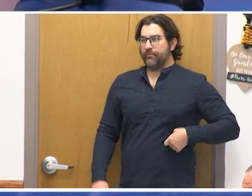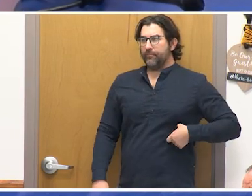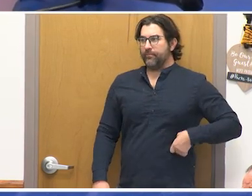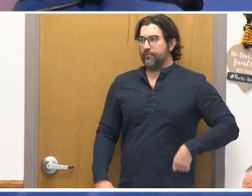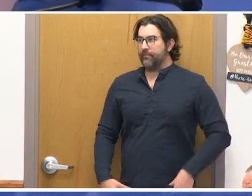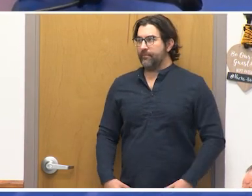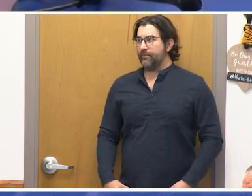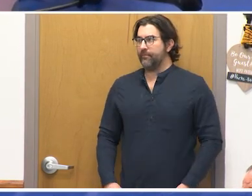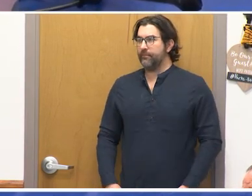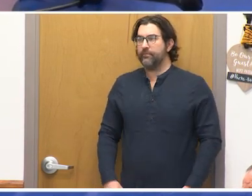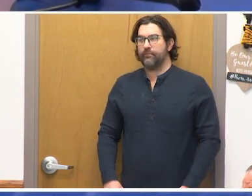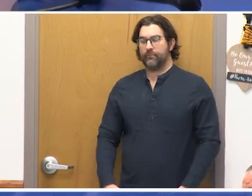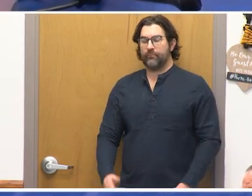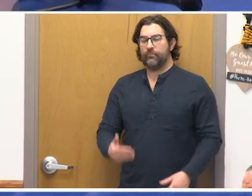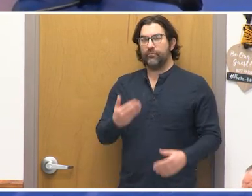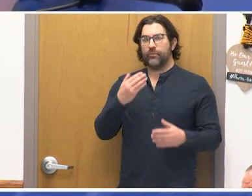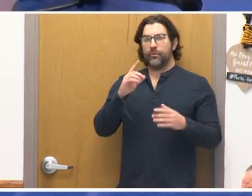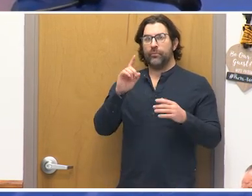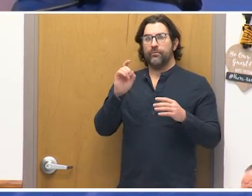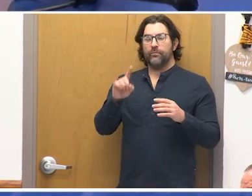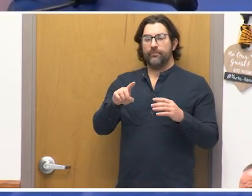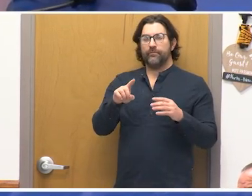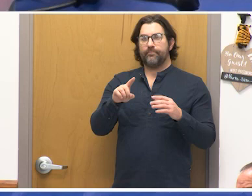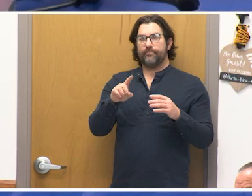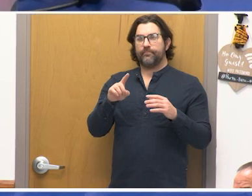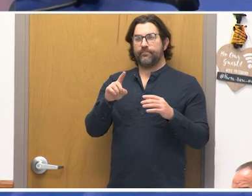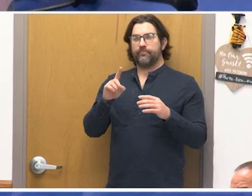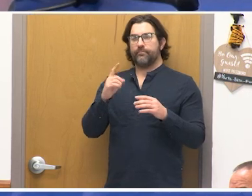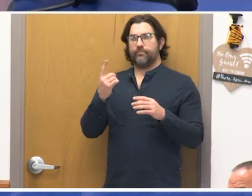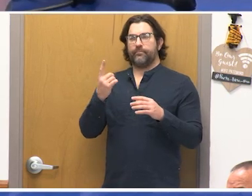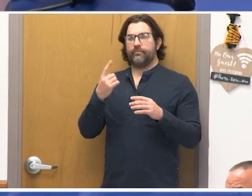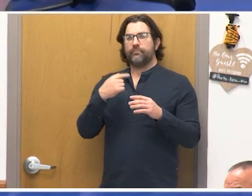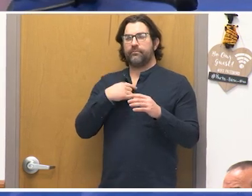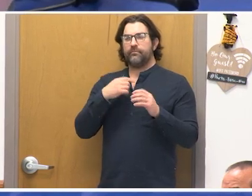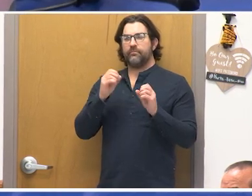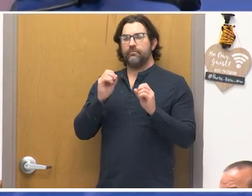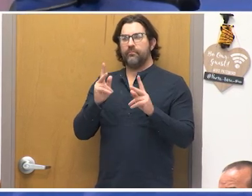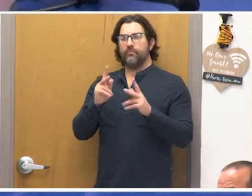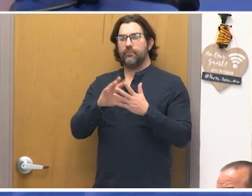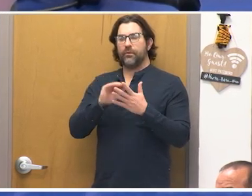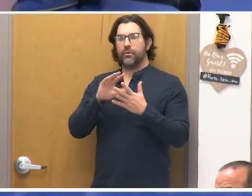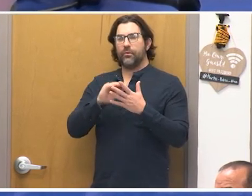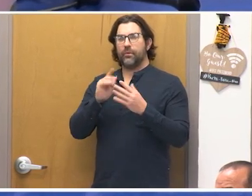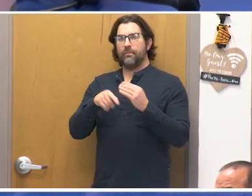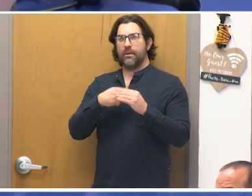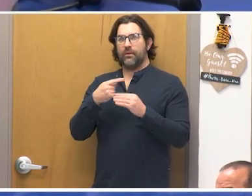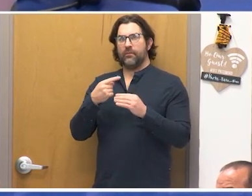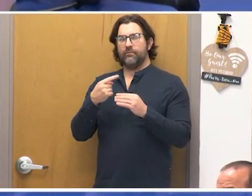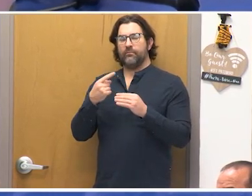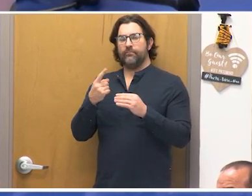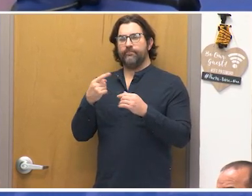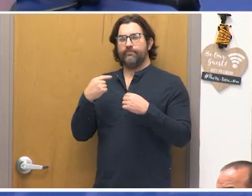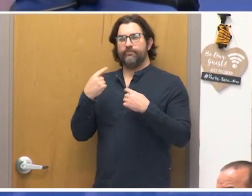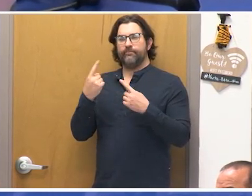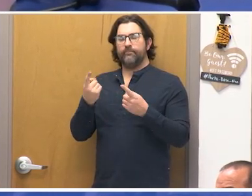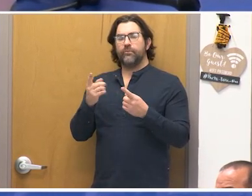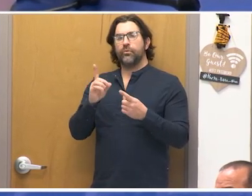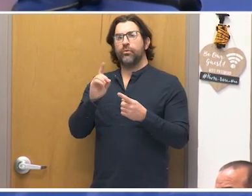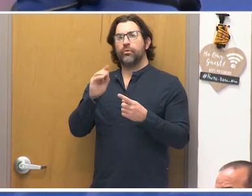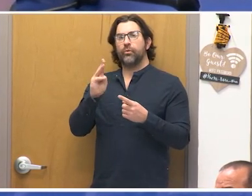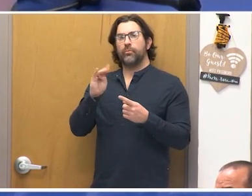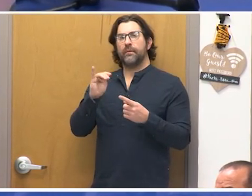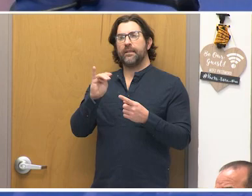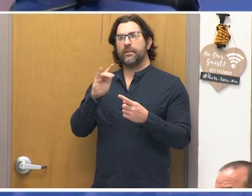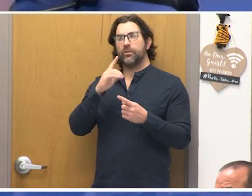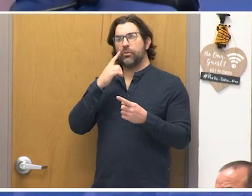And then, this is a good question, and it's one I've had the opportunity to learn a lot about since I got this job. DOMI team, could you talk a little